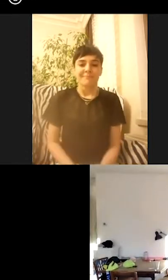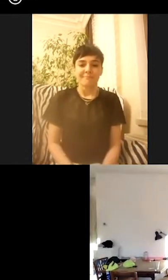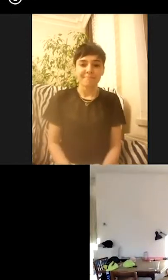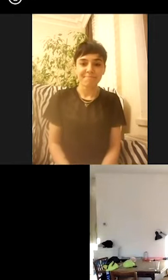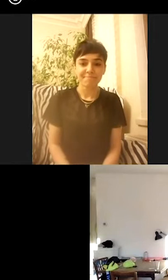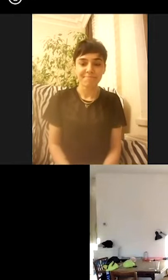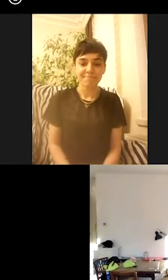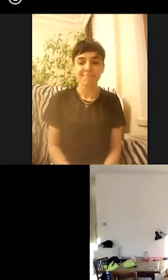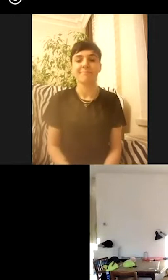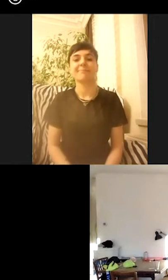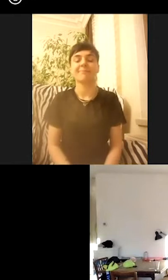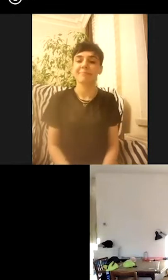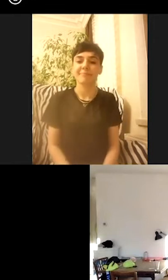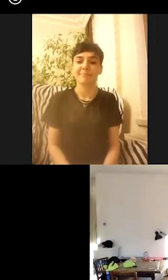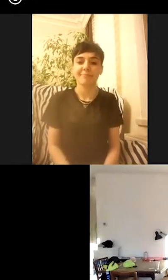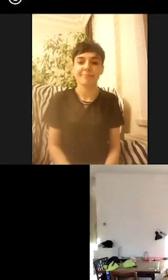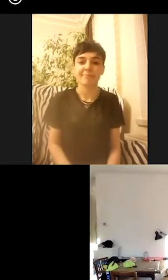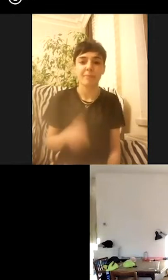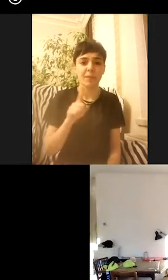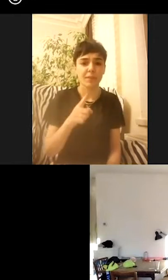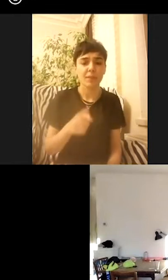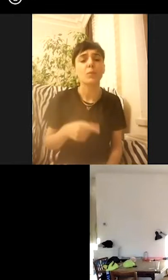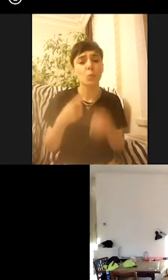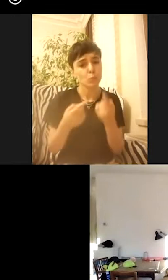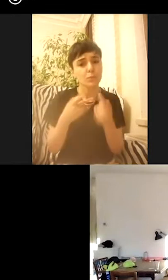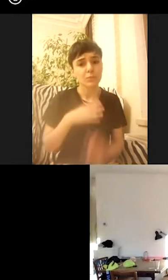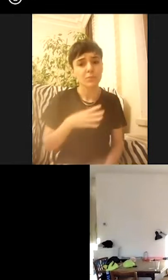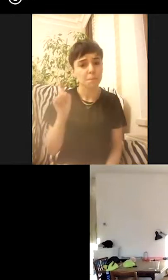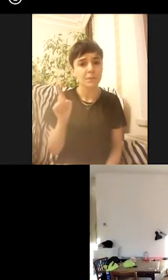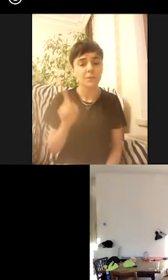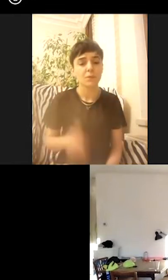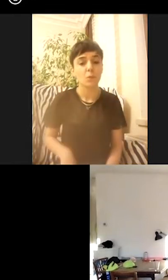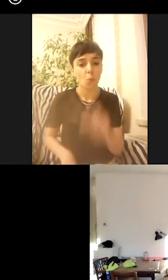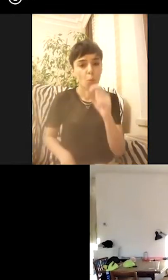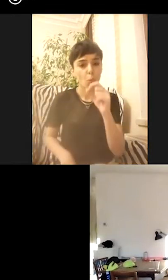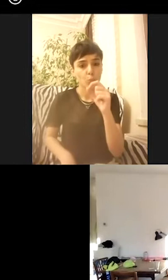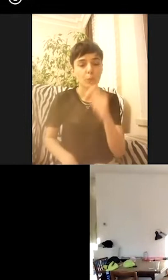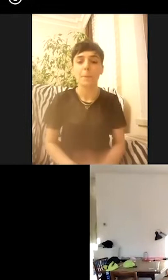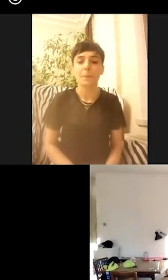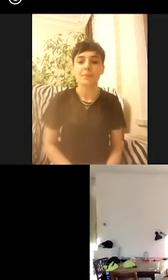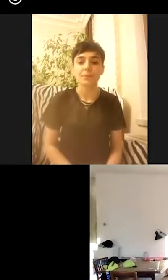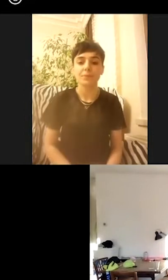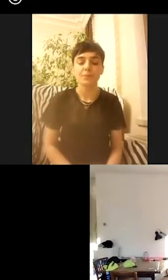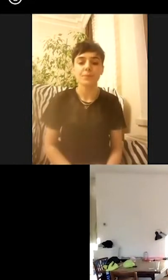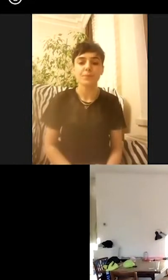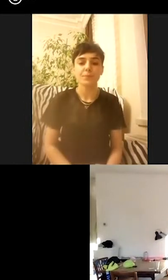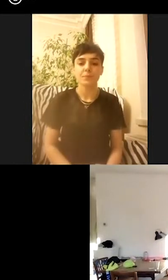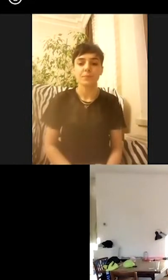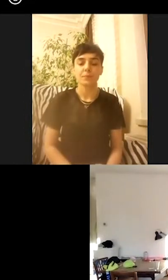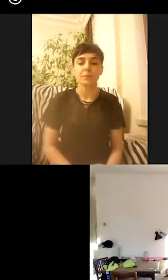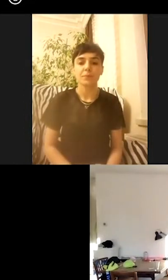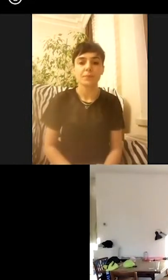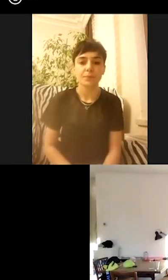talk with Onur? Yes. And yeah. Or so basically we've asked two artists,